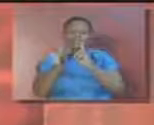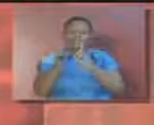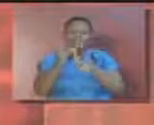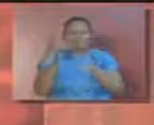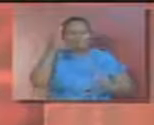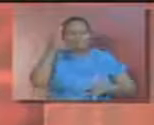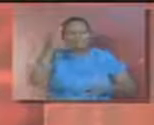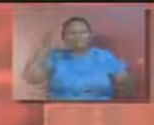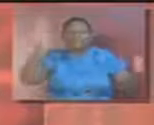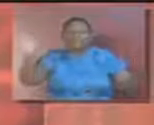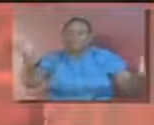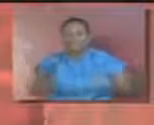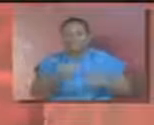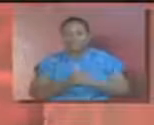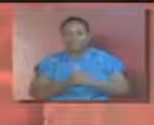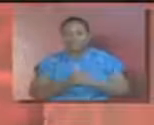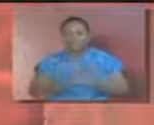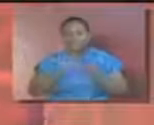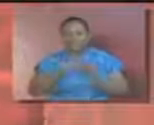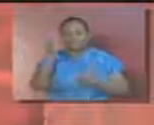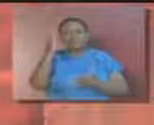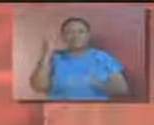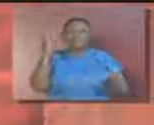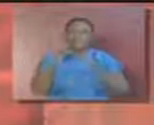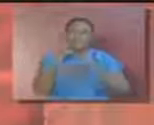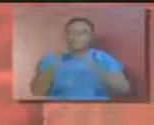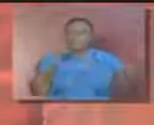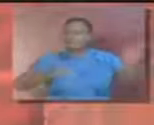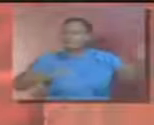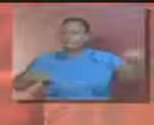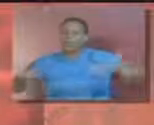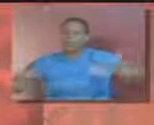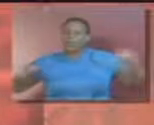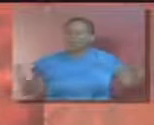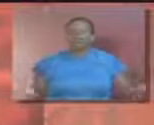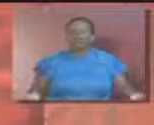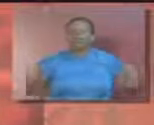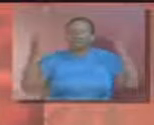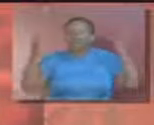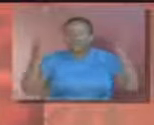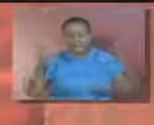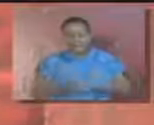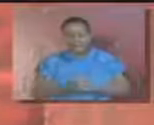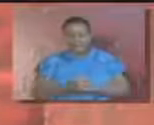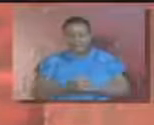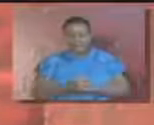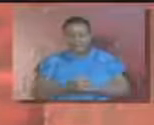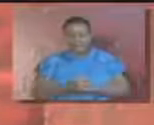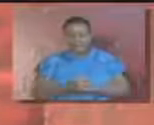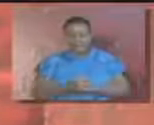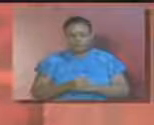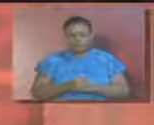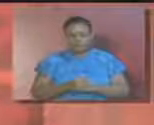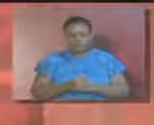the caseload in the population grows. So the growing caseload drives that speed, that